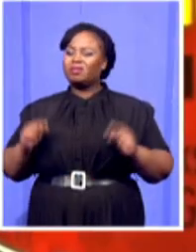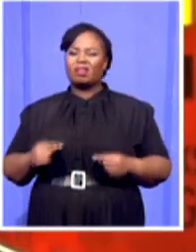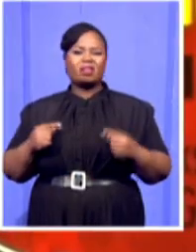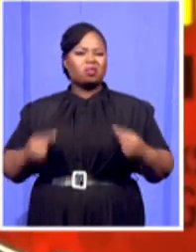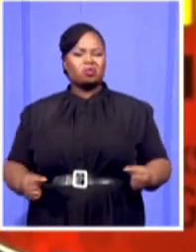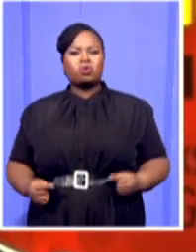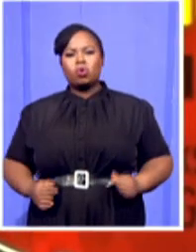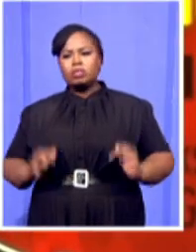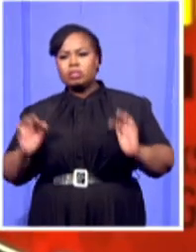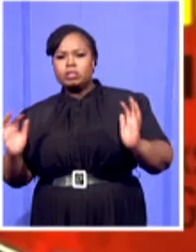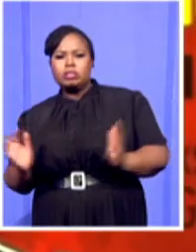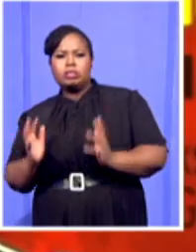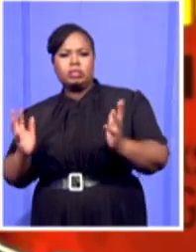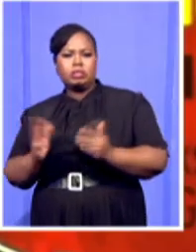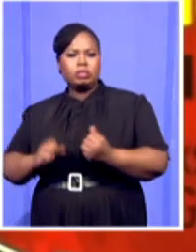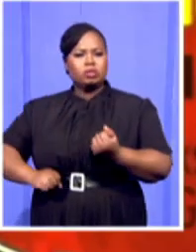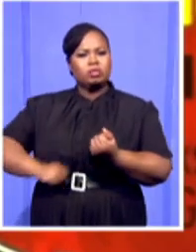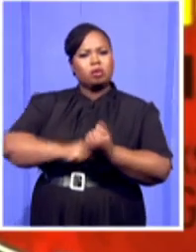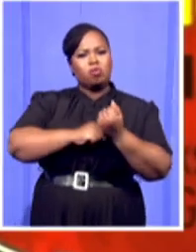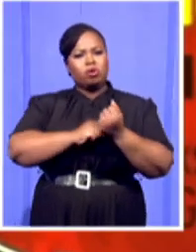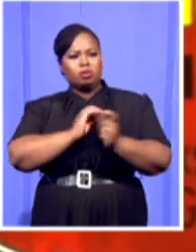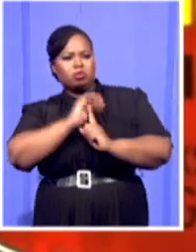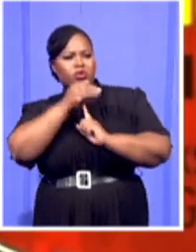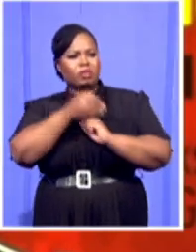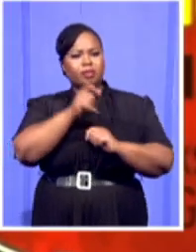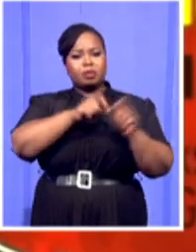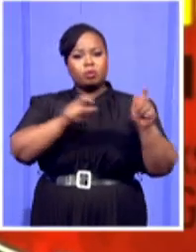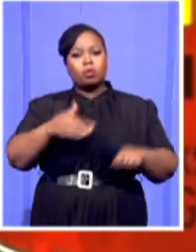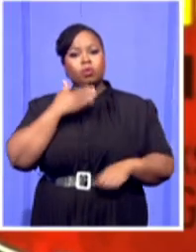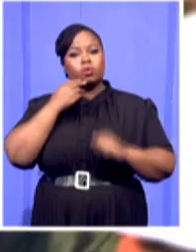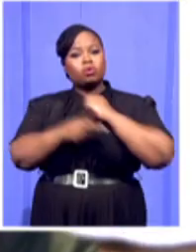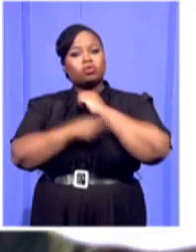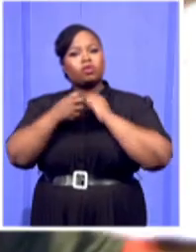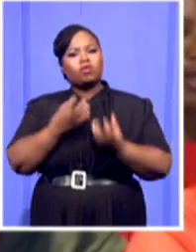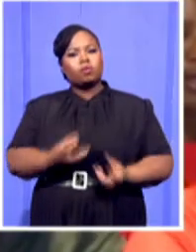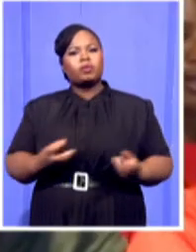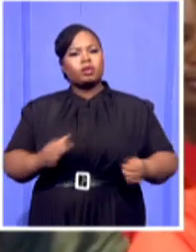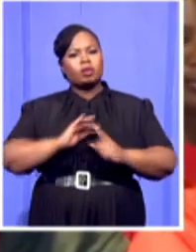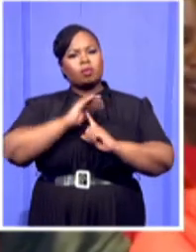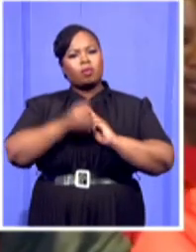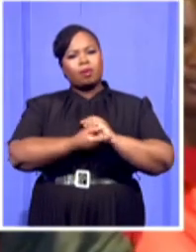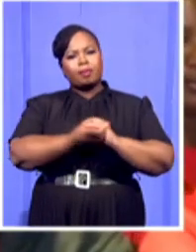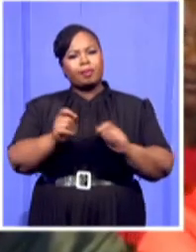Singamobhalizani to defend people who have stolen from the poor.